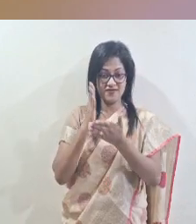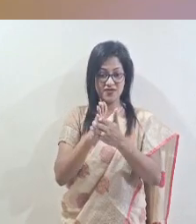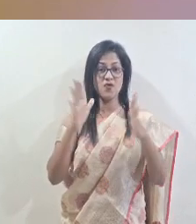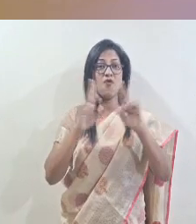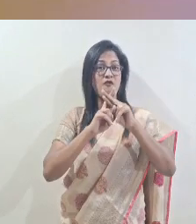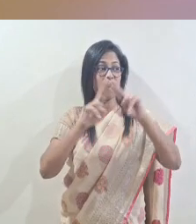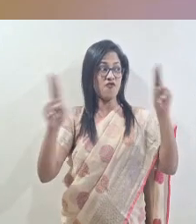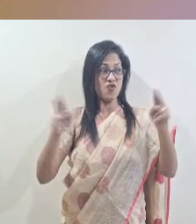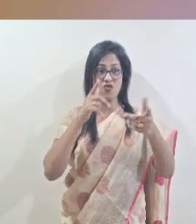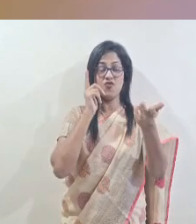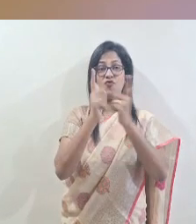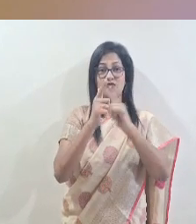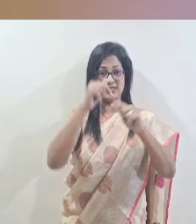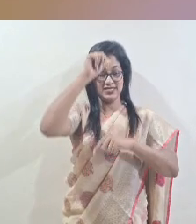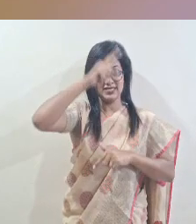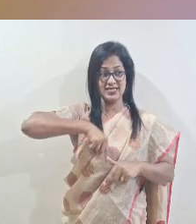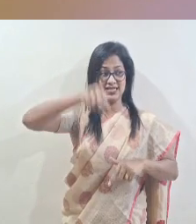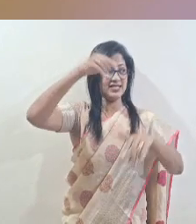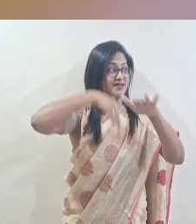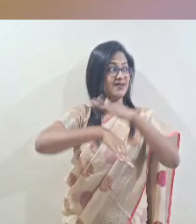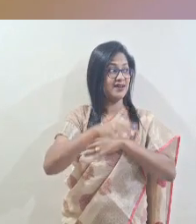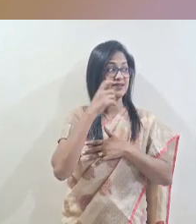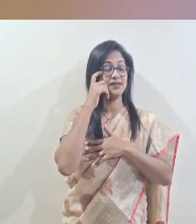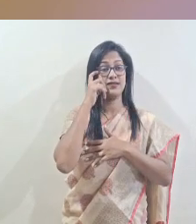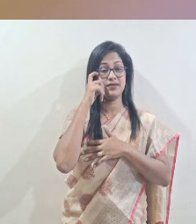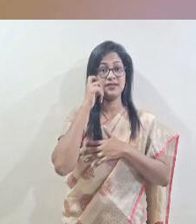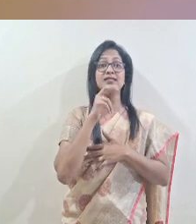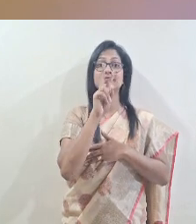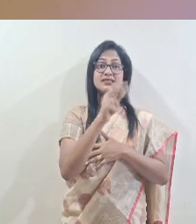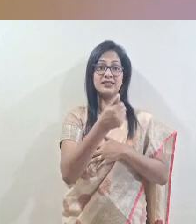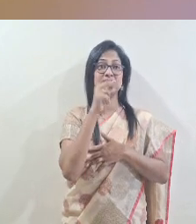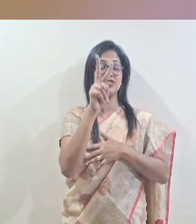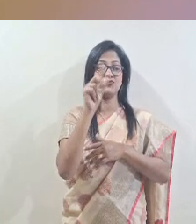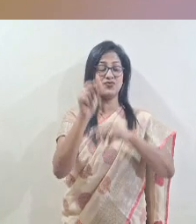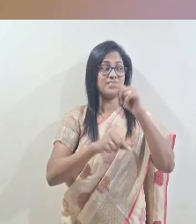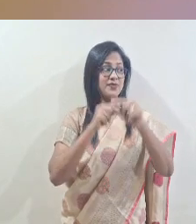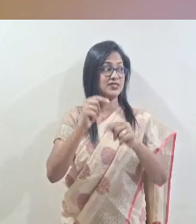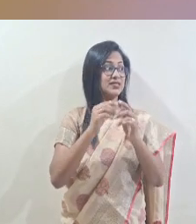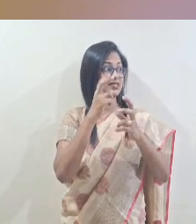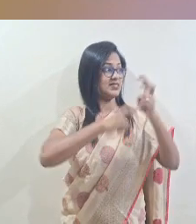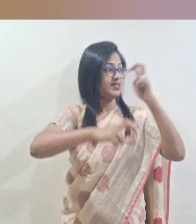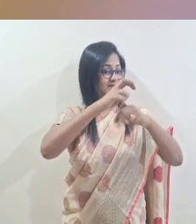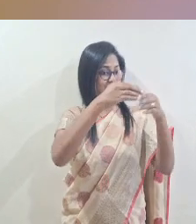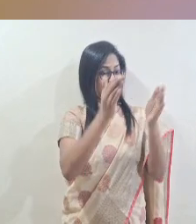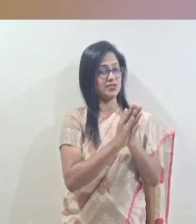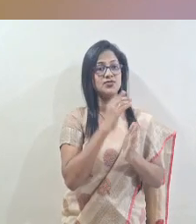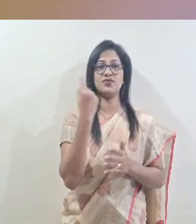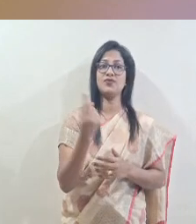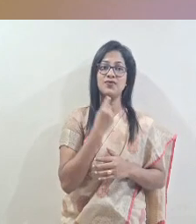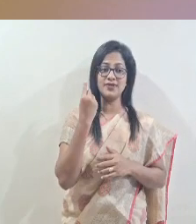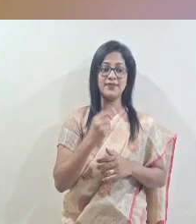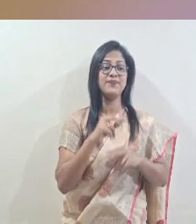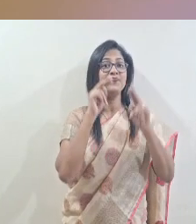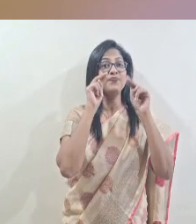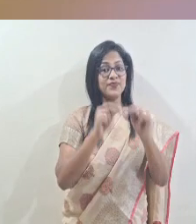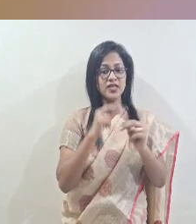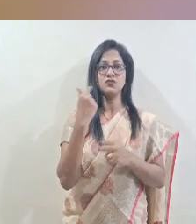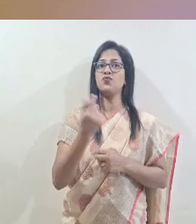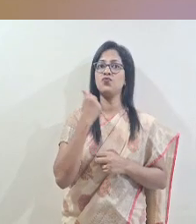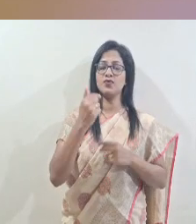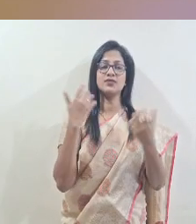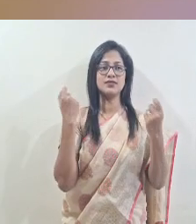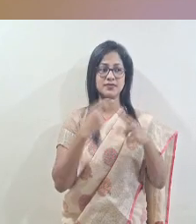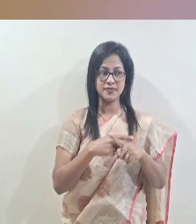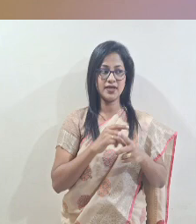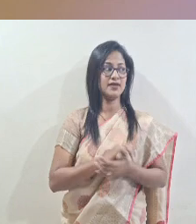in India, 62% is shared by transportation only. So we need to optimize this somewhere.